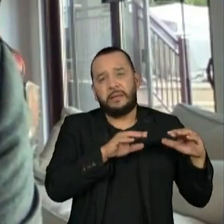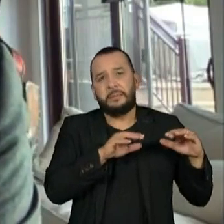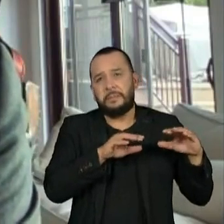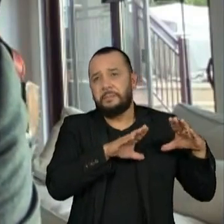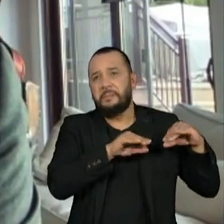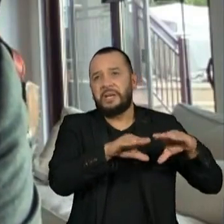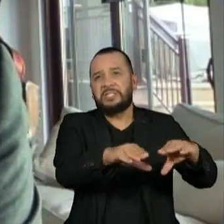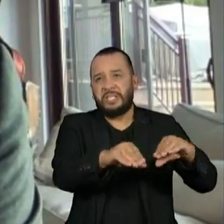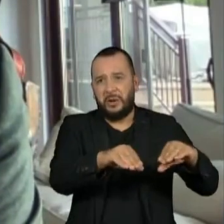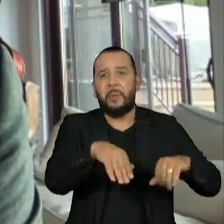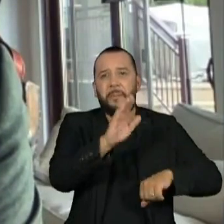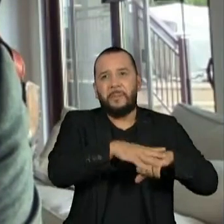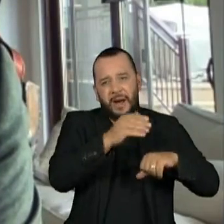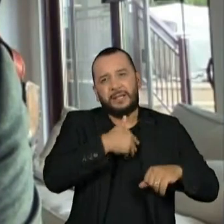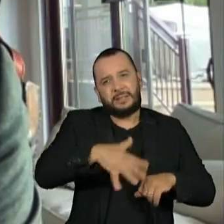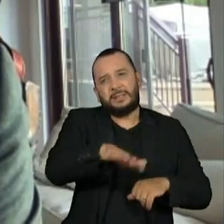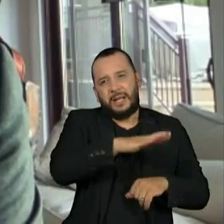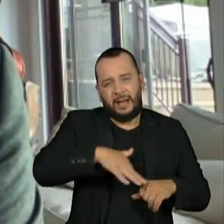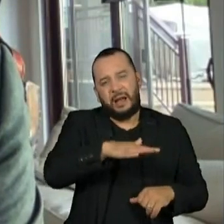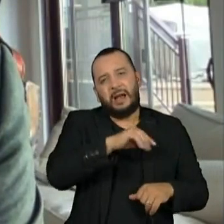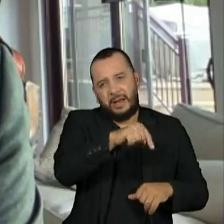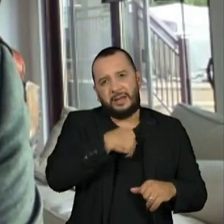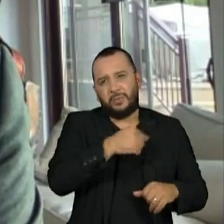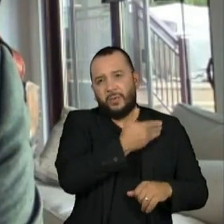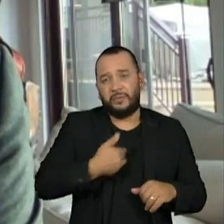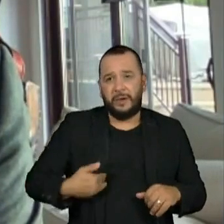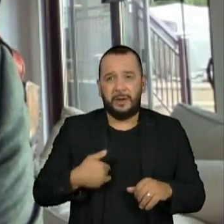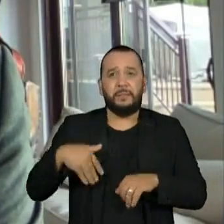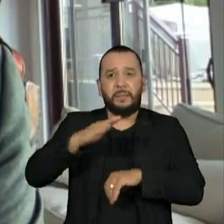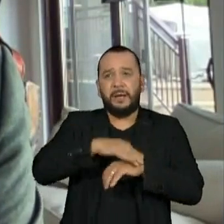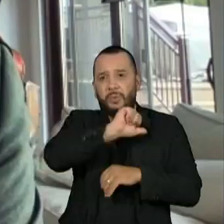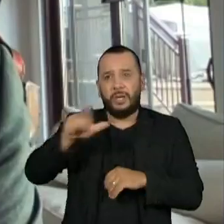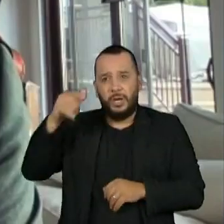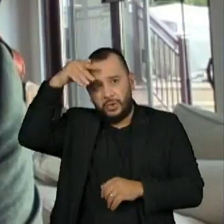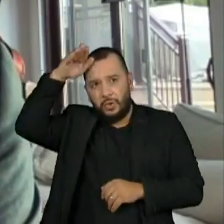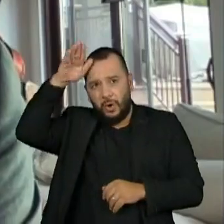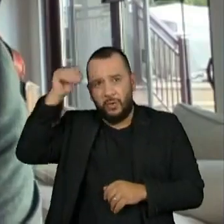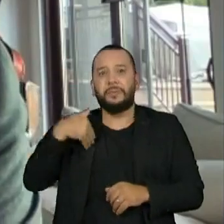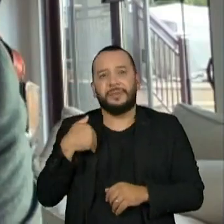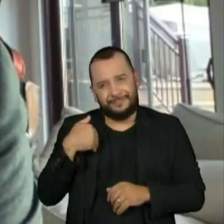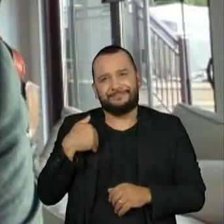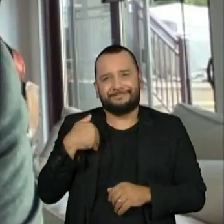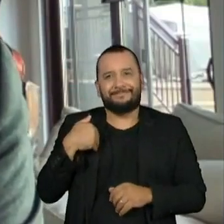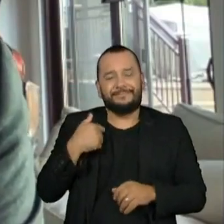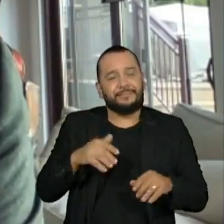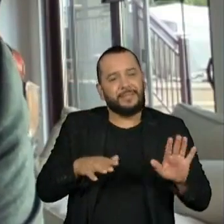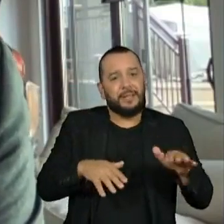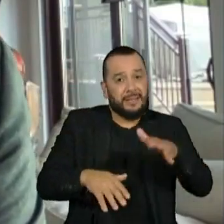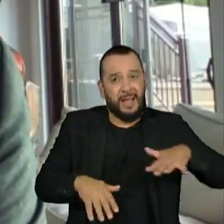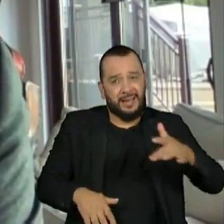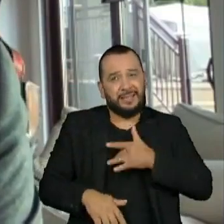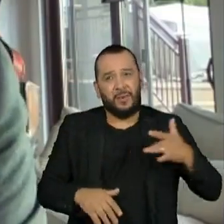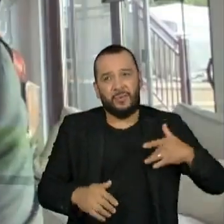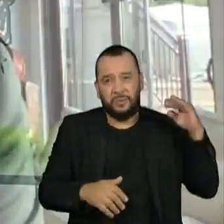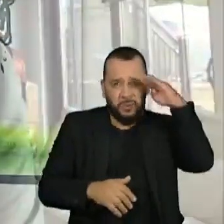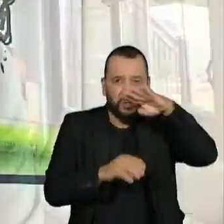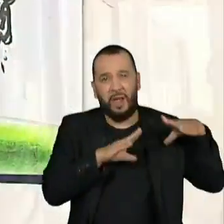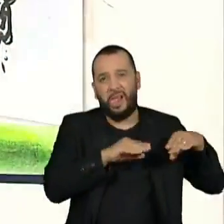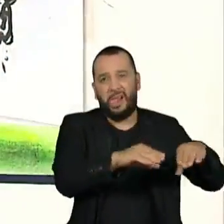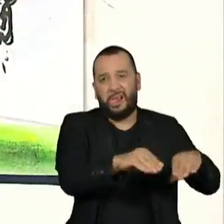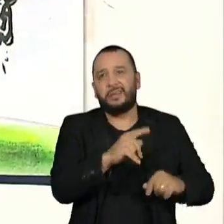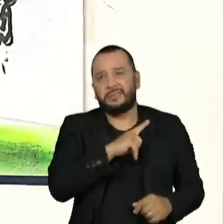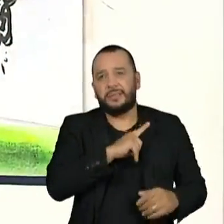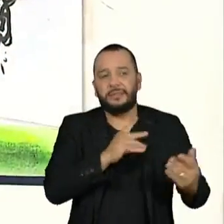I think Donald Trump did in the Brazilian public health response. But it's also a theme, if